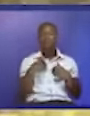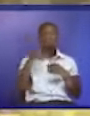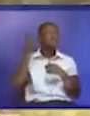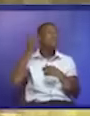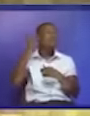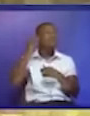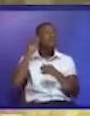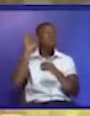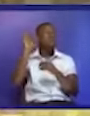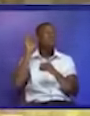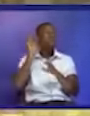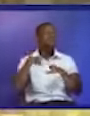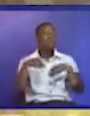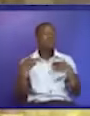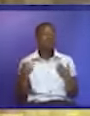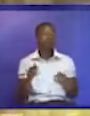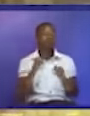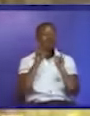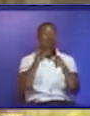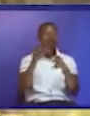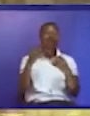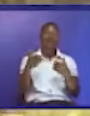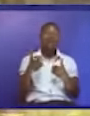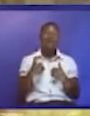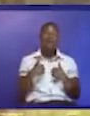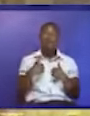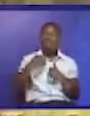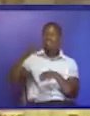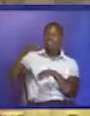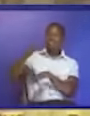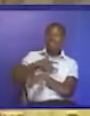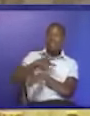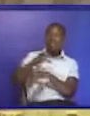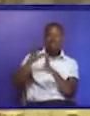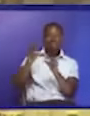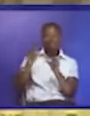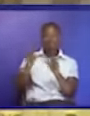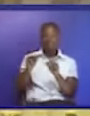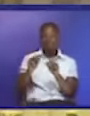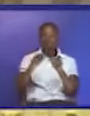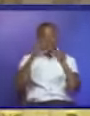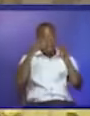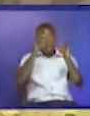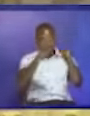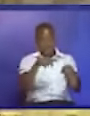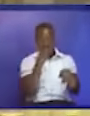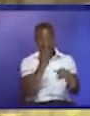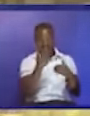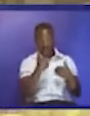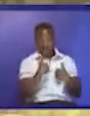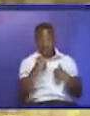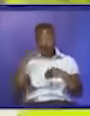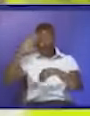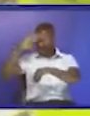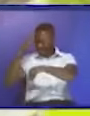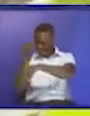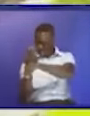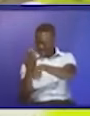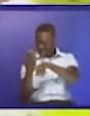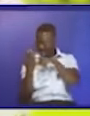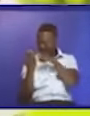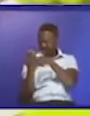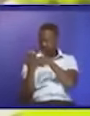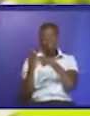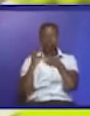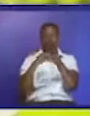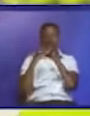not he that hath an impartation, he that hath the Son hath